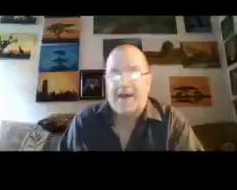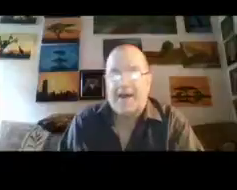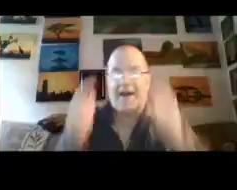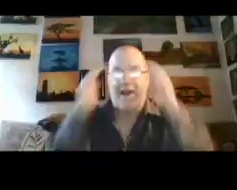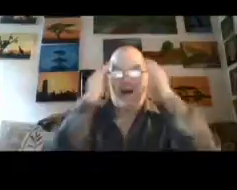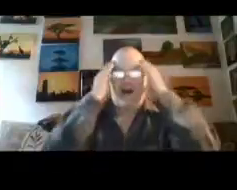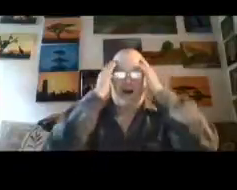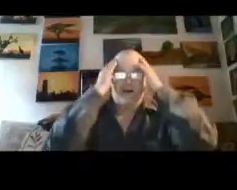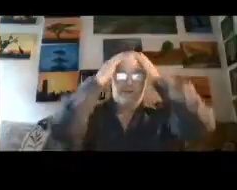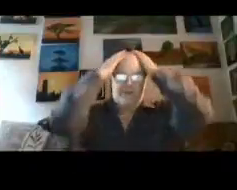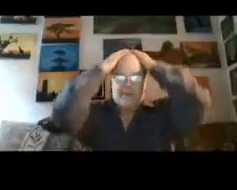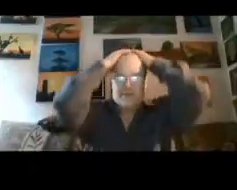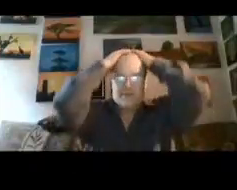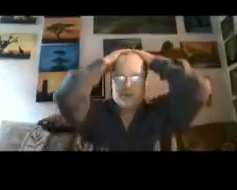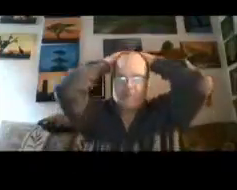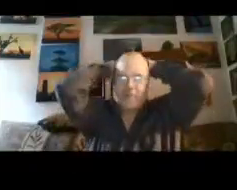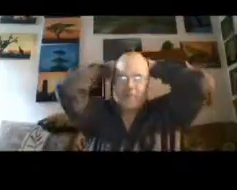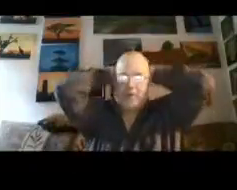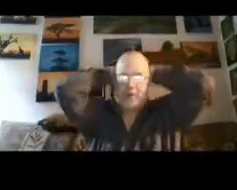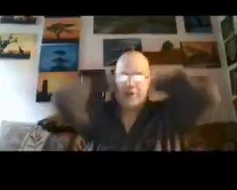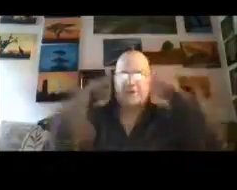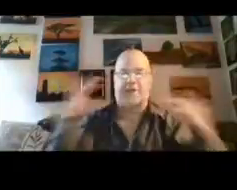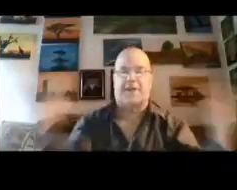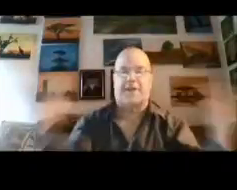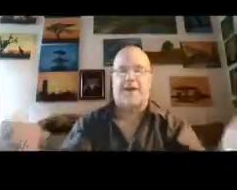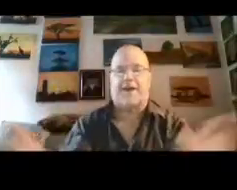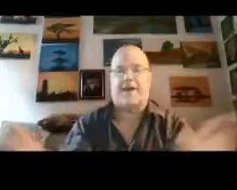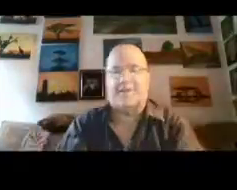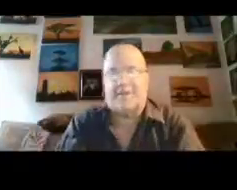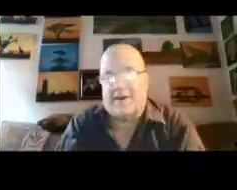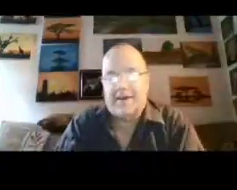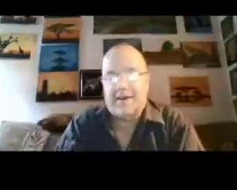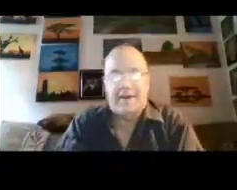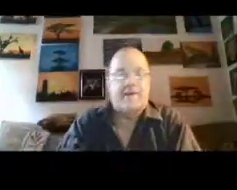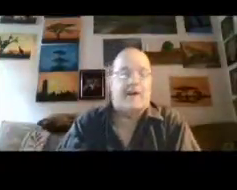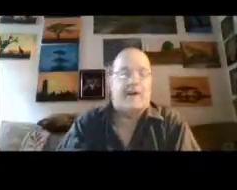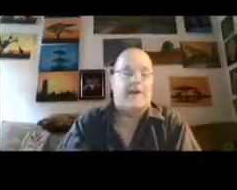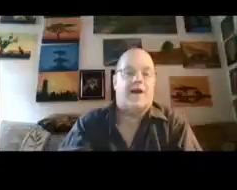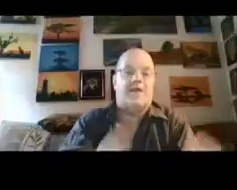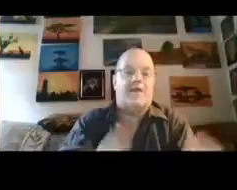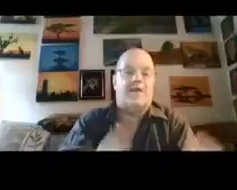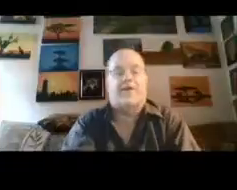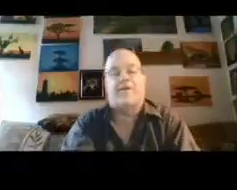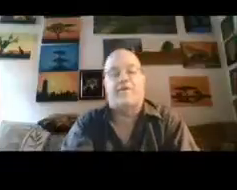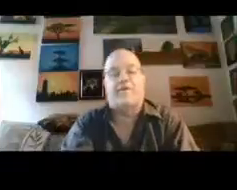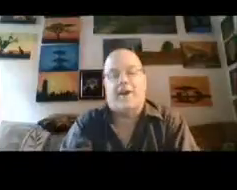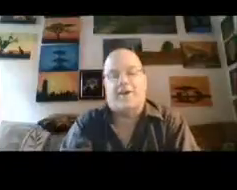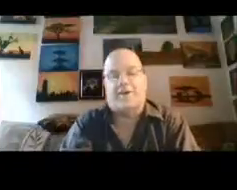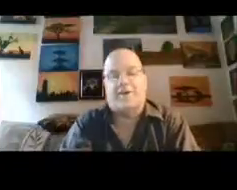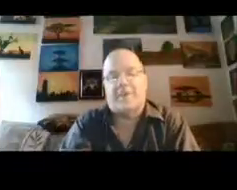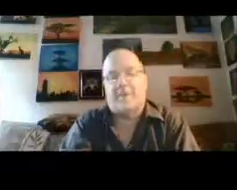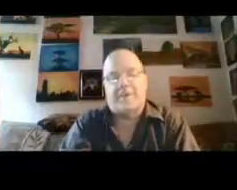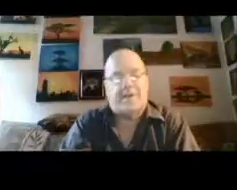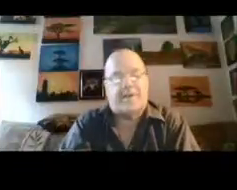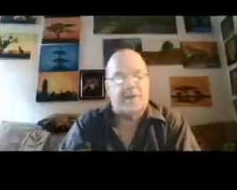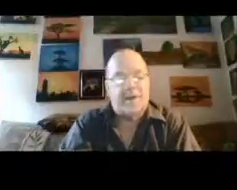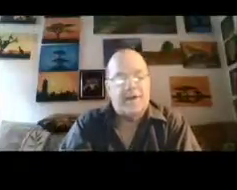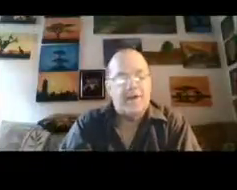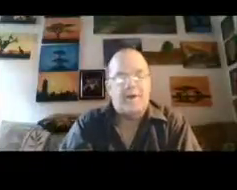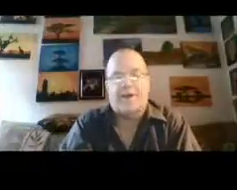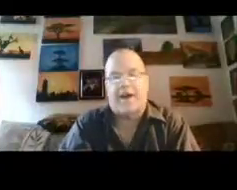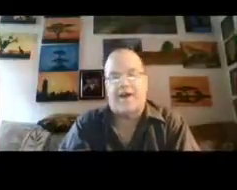I'll sometimes jump from one project to the next. Like I started writing a script, which